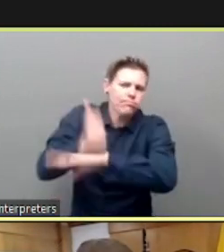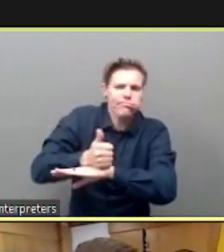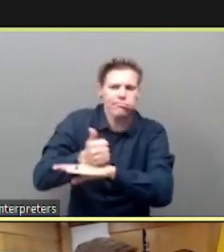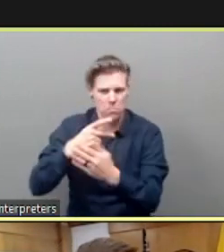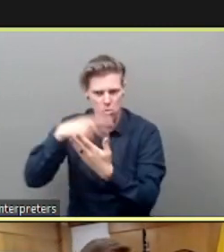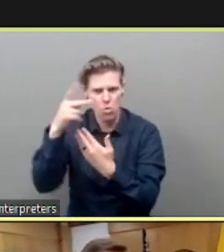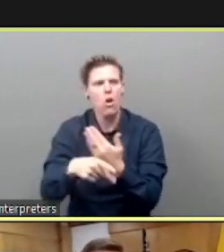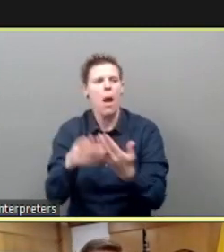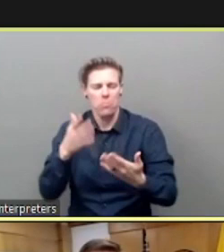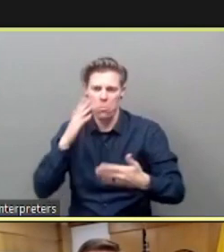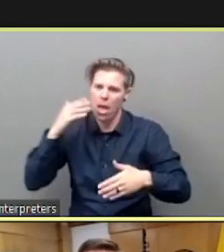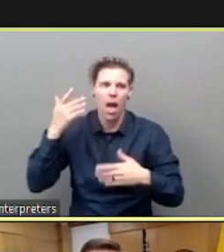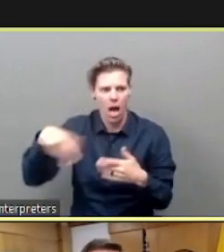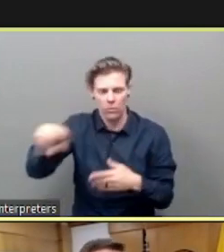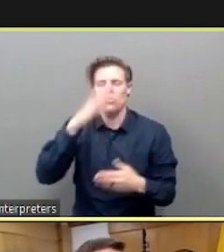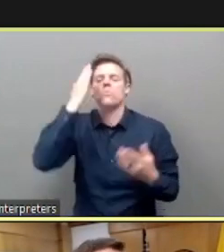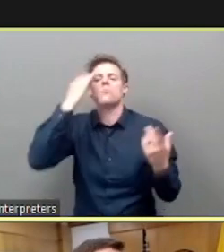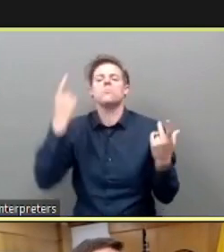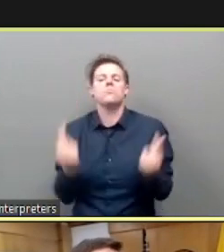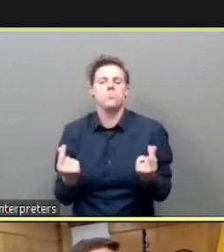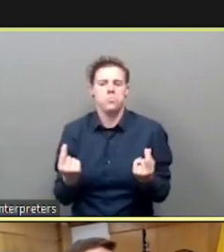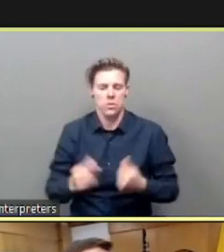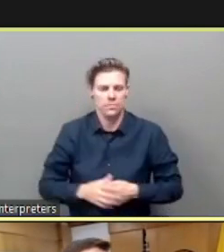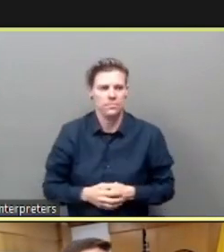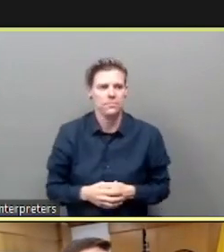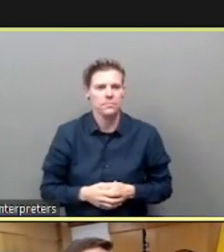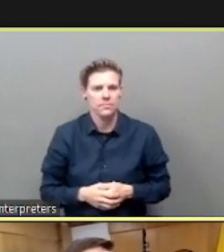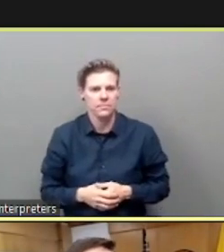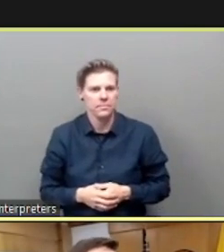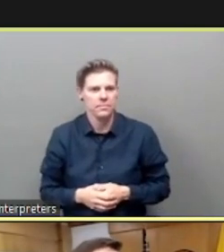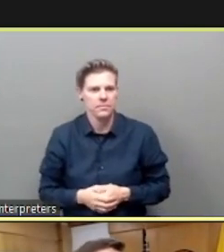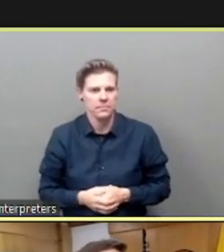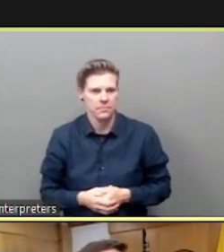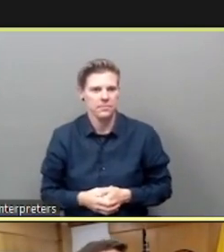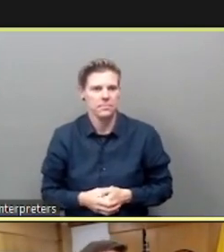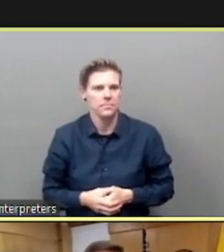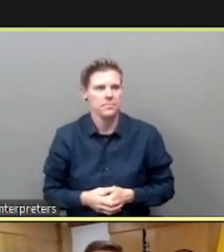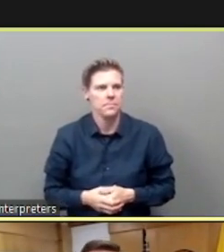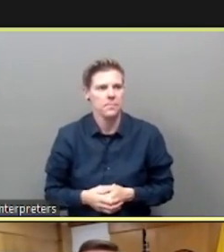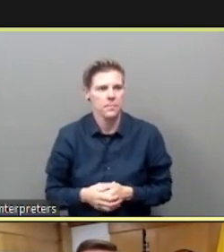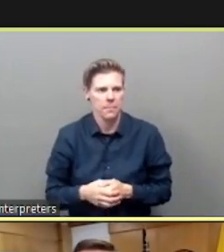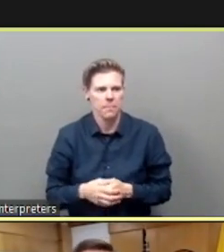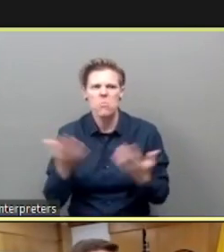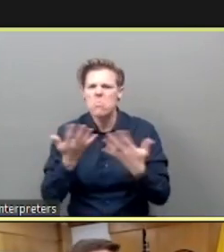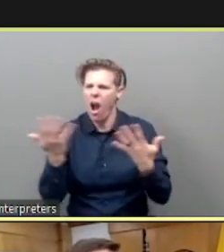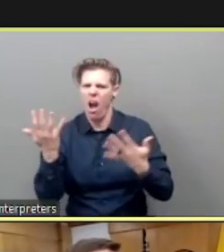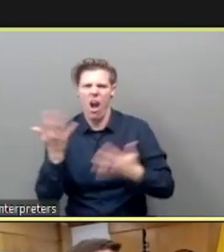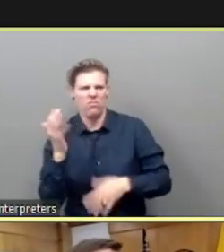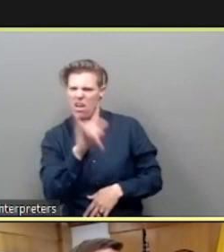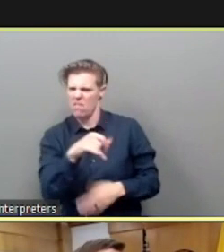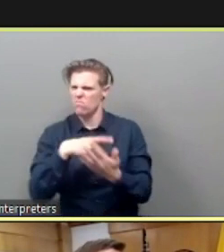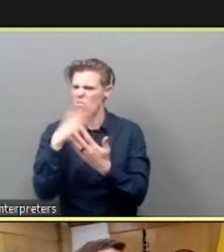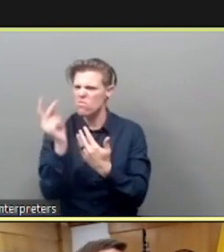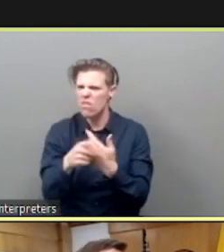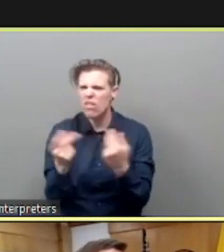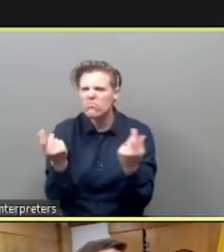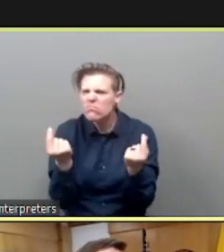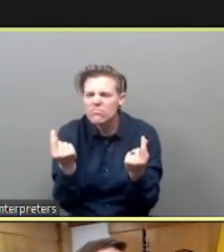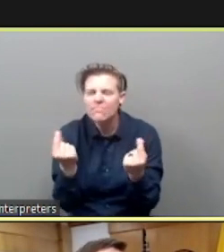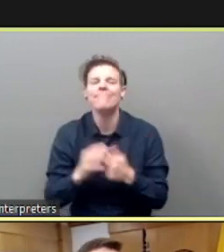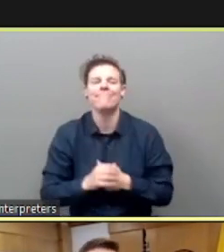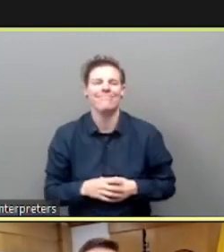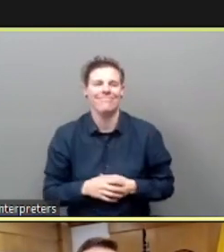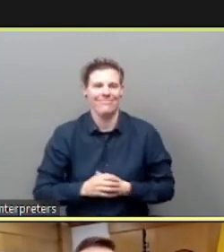know about it. On the next slide, it gives you a quick summary of what this thing is all about. So